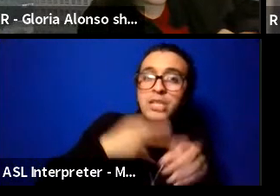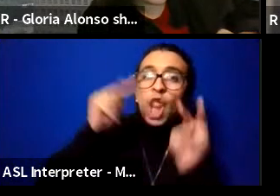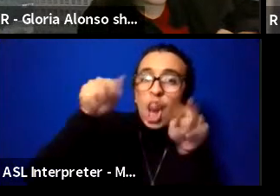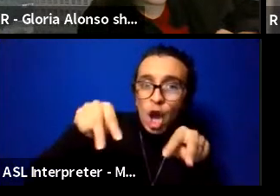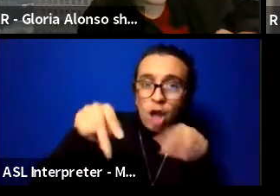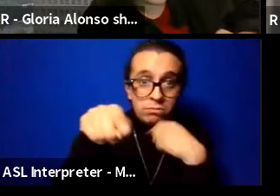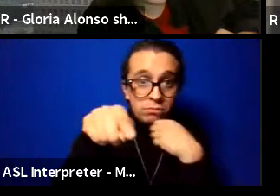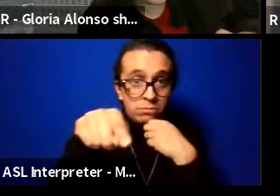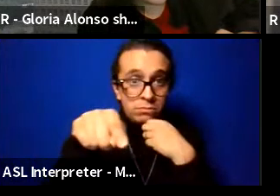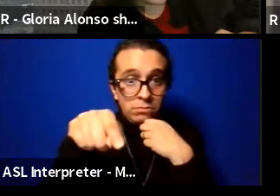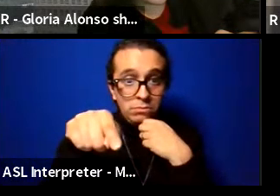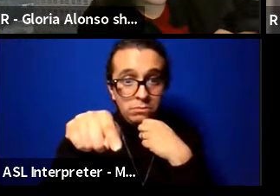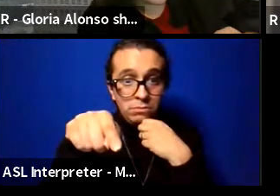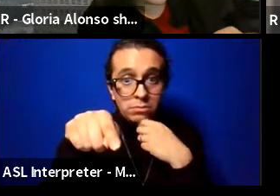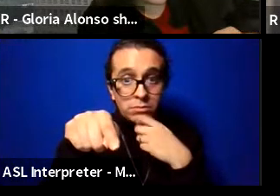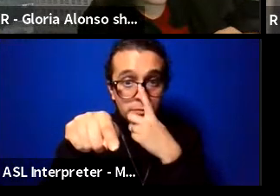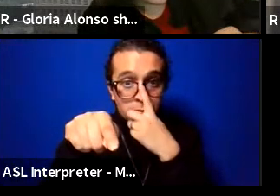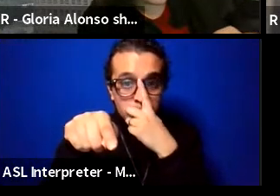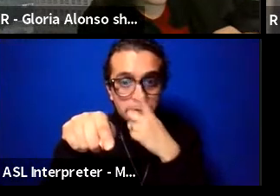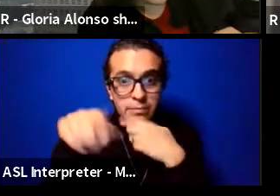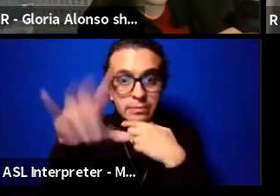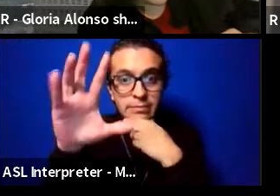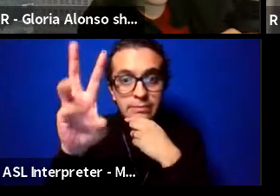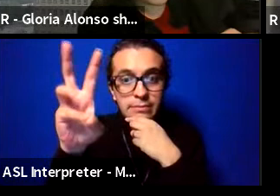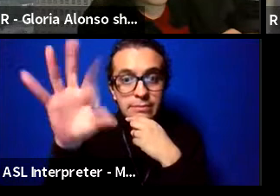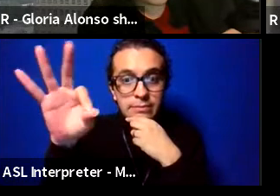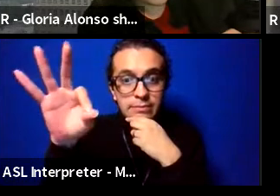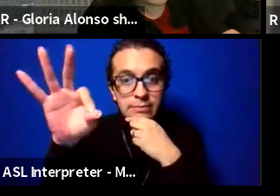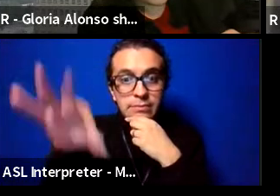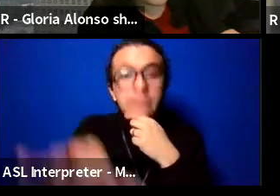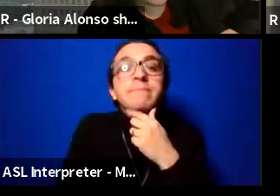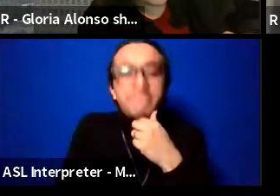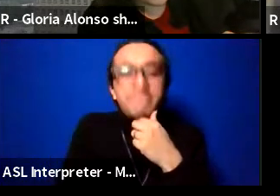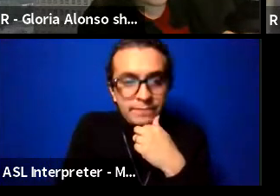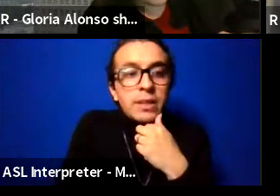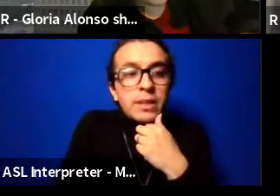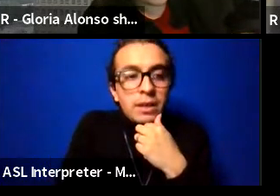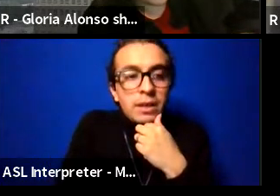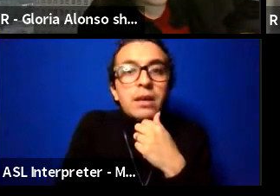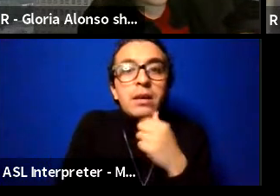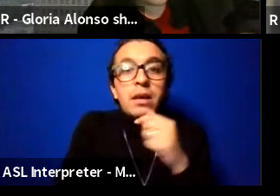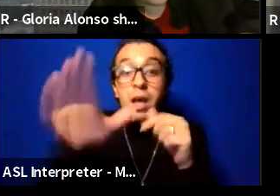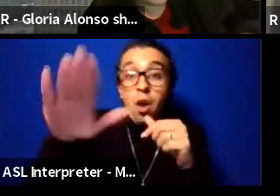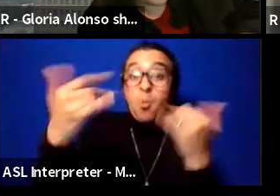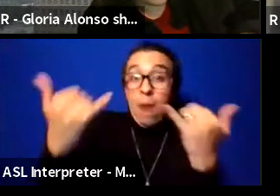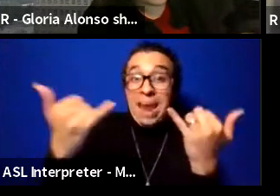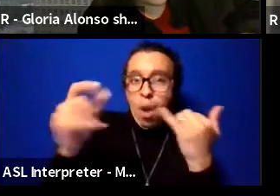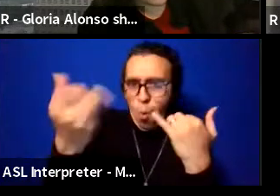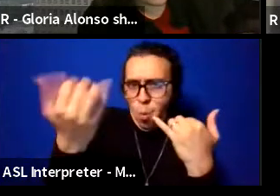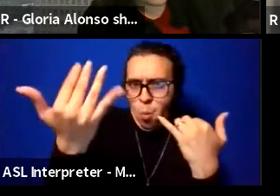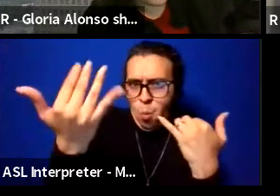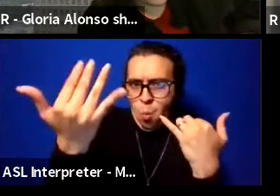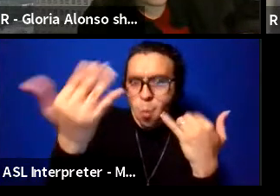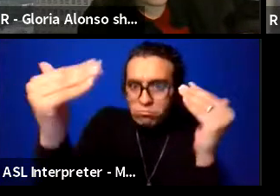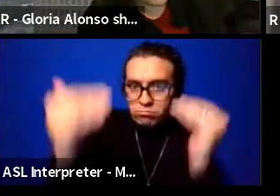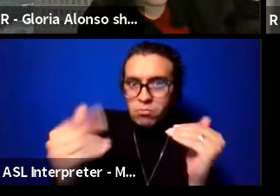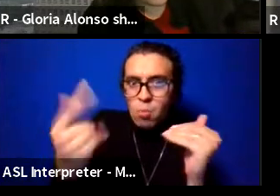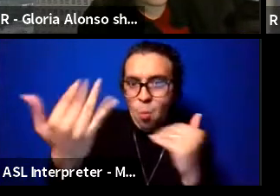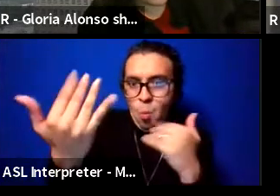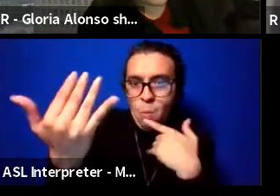so that's the number in the chat. Then they will have to enter the meeting ID, which I will just now drop in the chat as well.